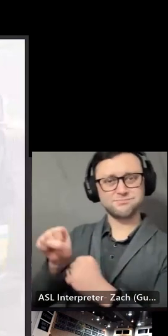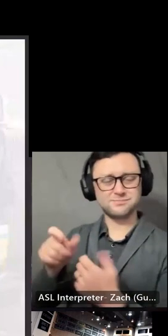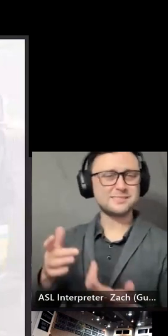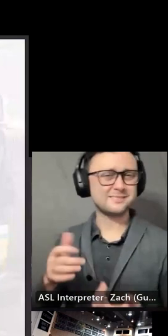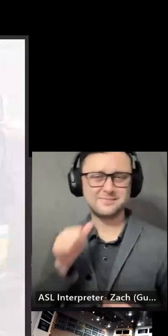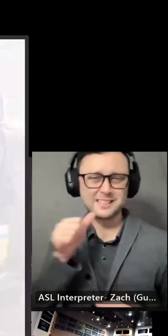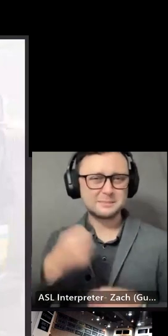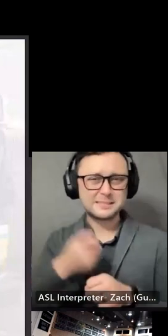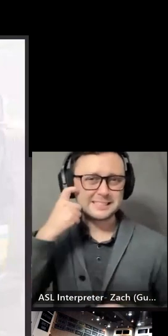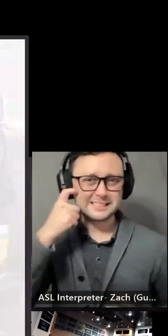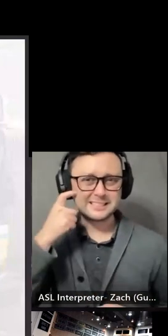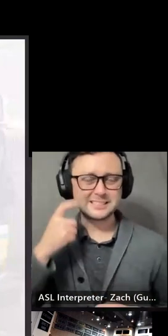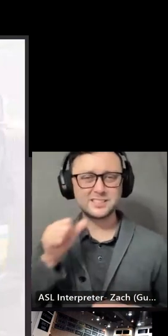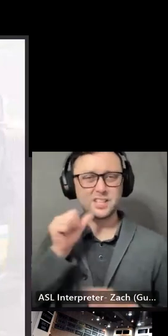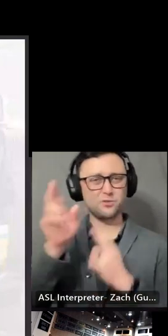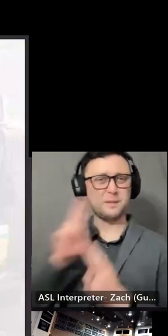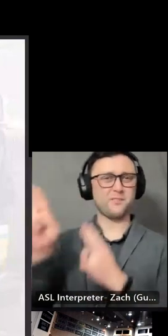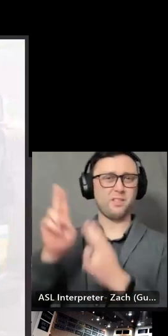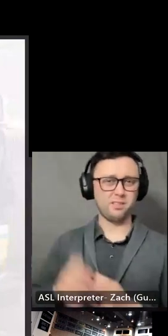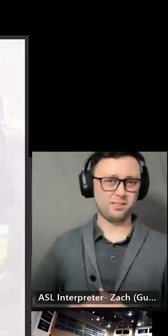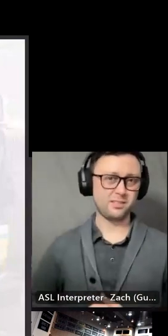sense. It's not respectful.